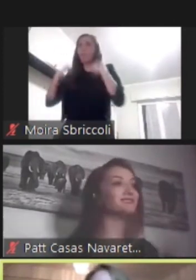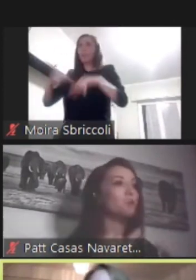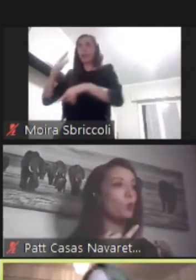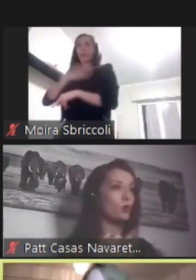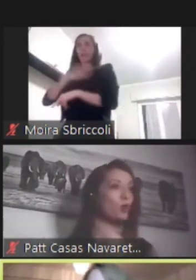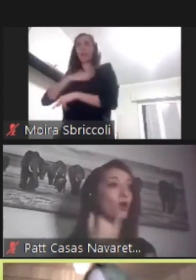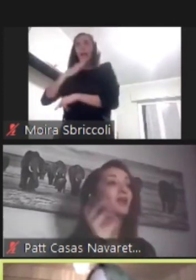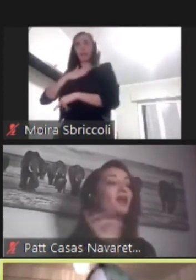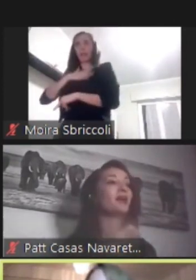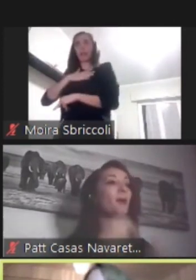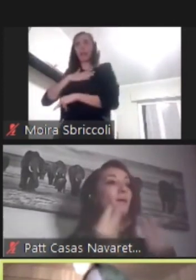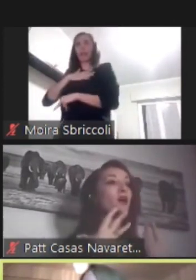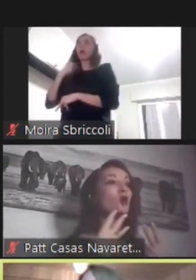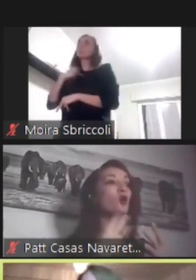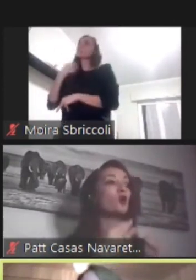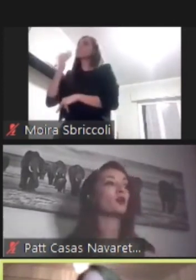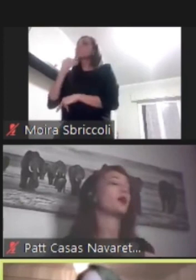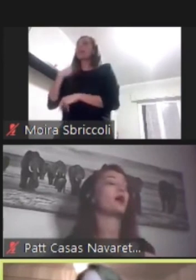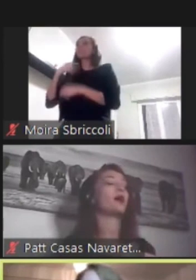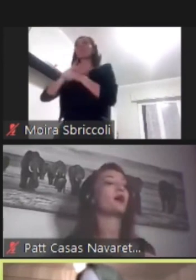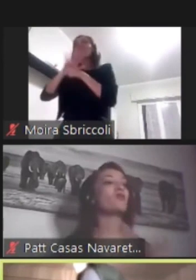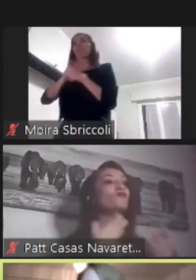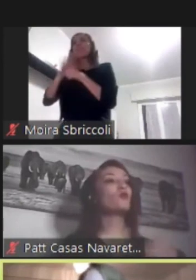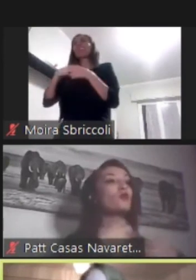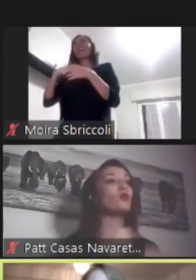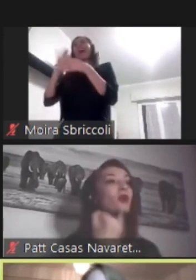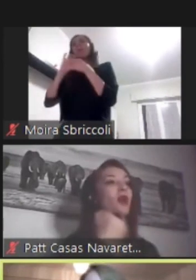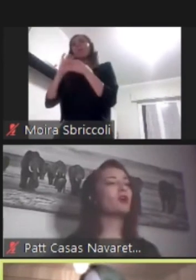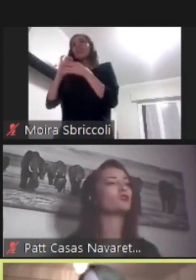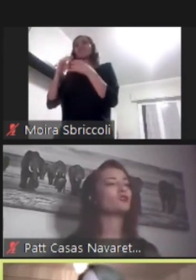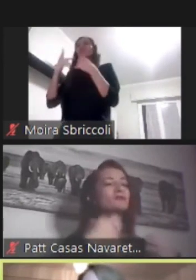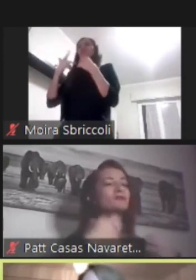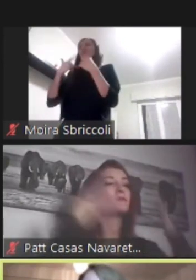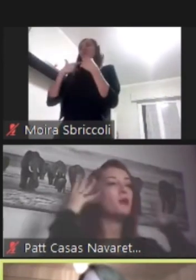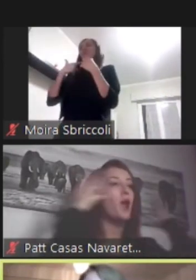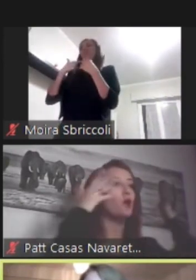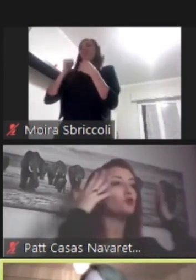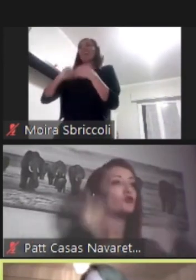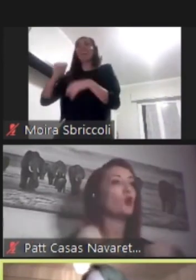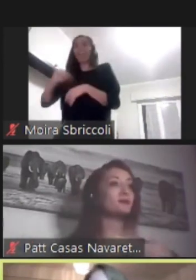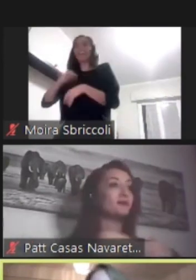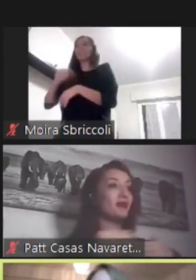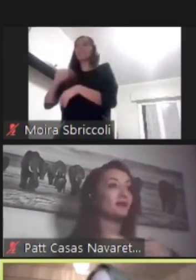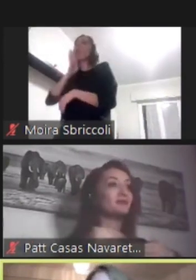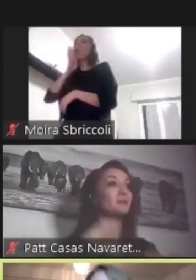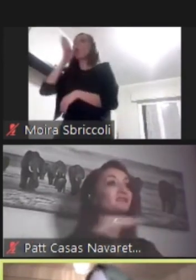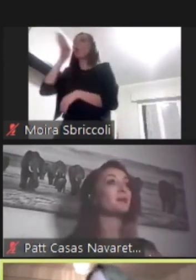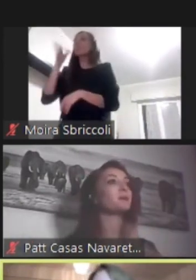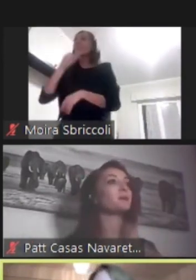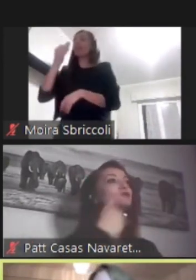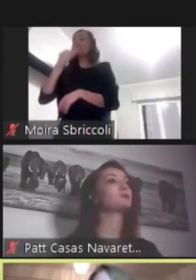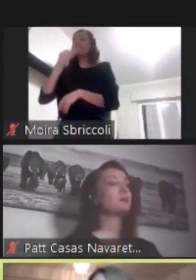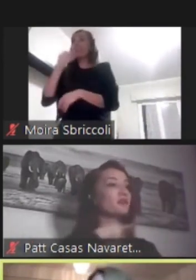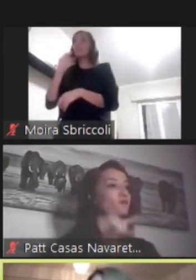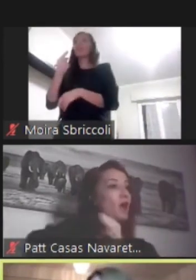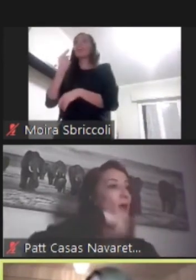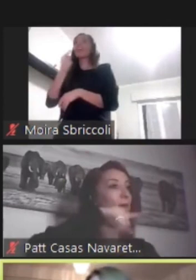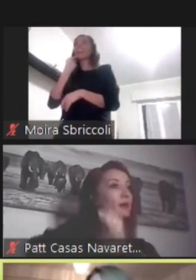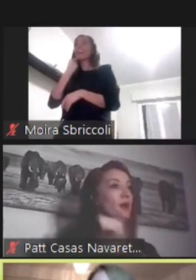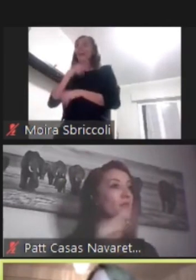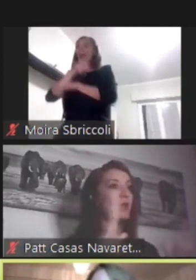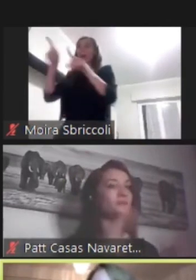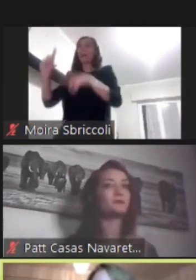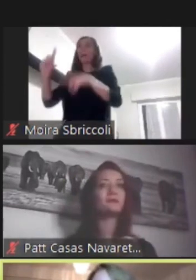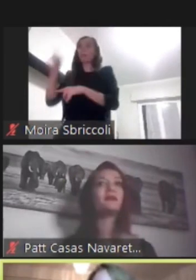for those of you who might be new or first time to one of these webinars, please have